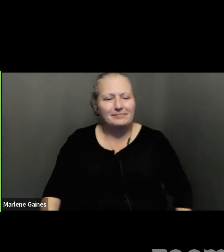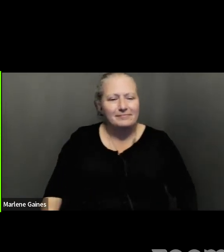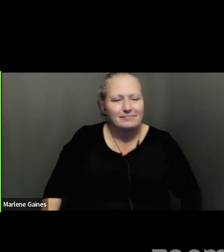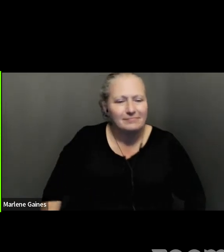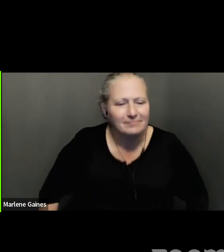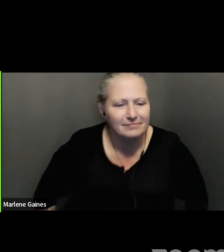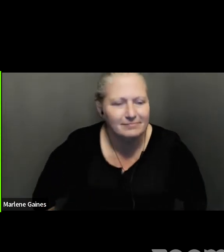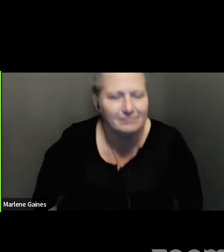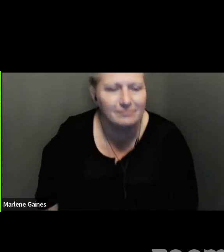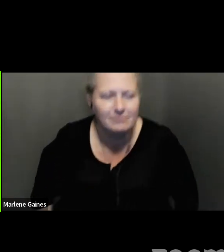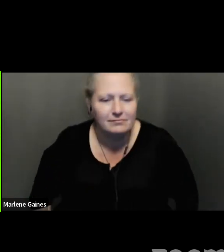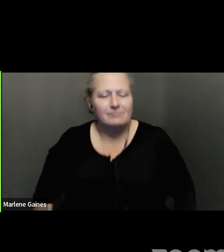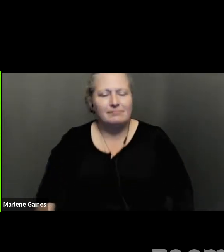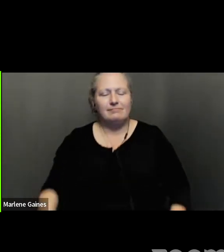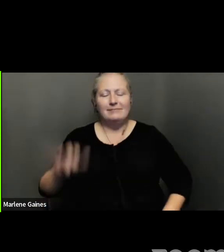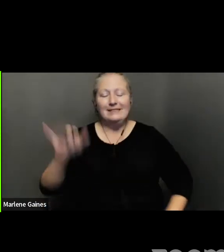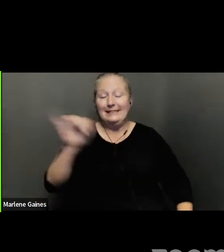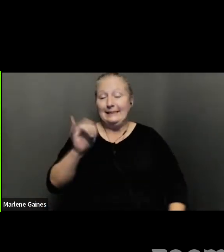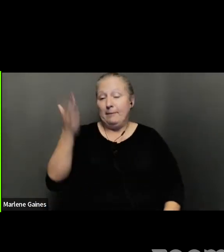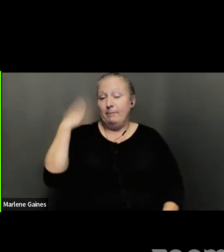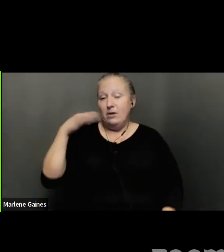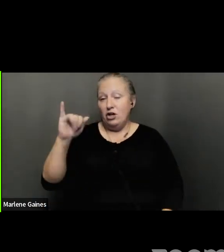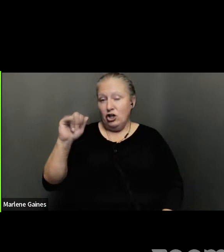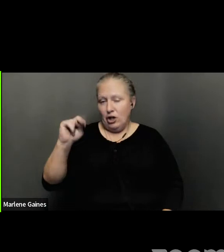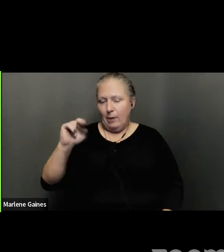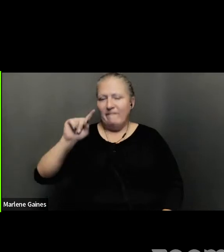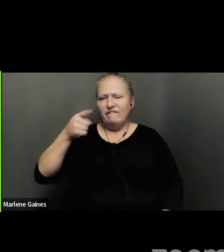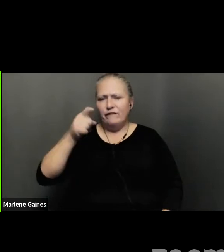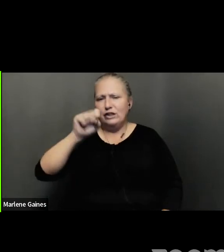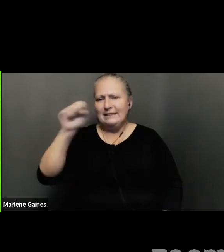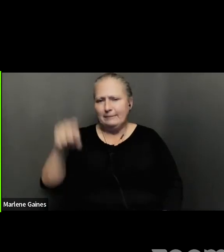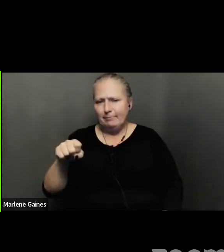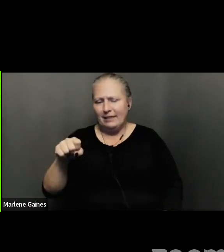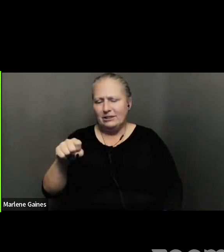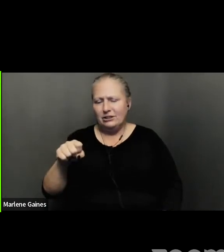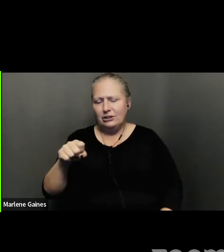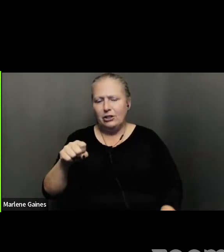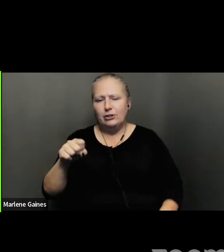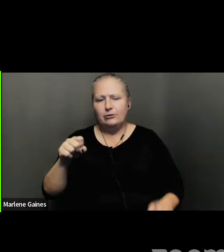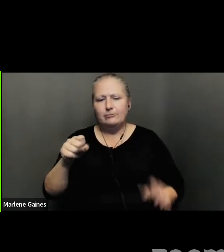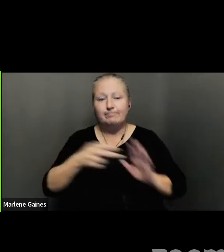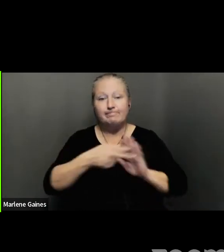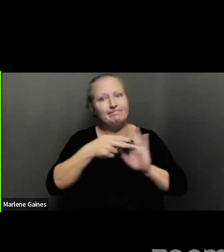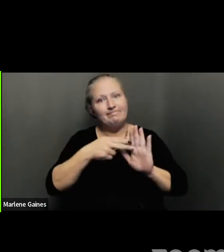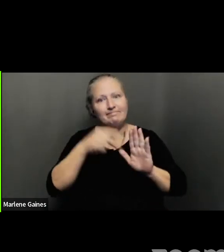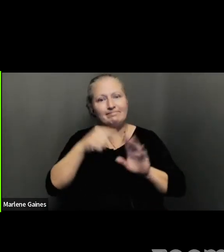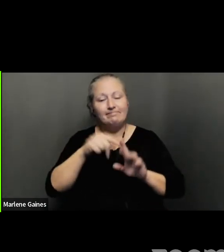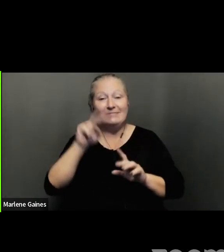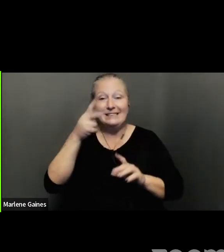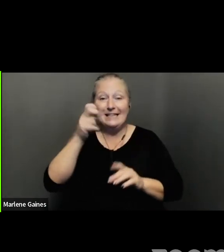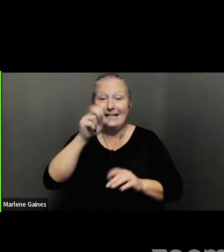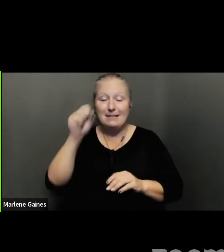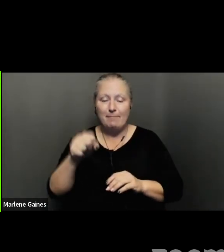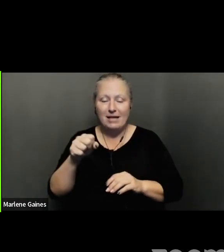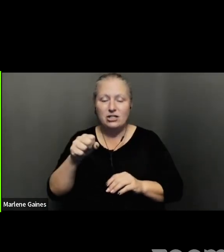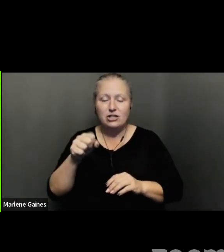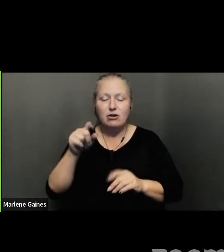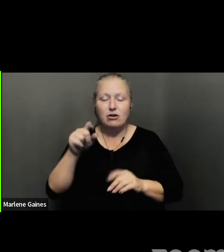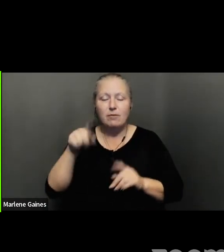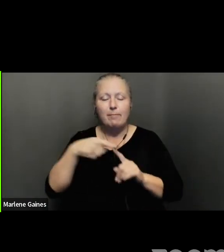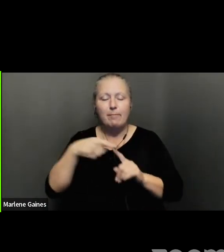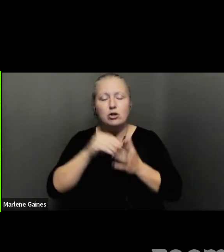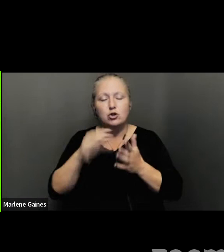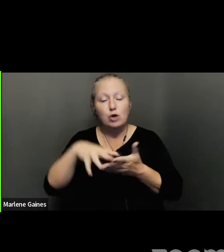All right, like we did back in January, we did a first semester highlights. This is our second semester spotlight on student learning